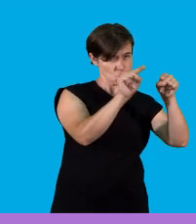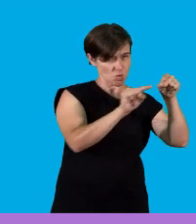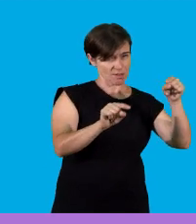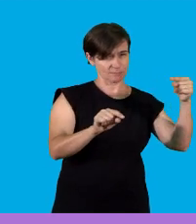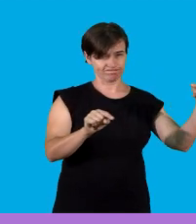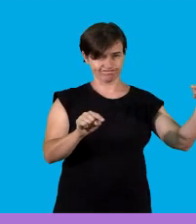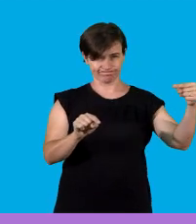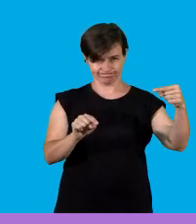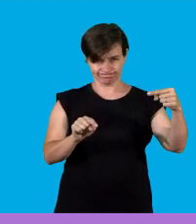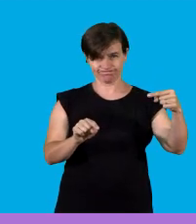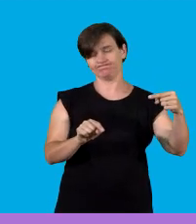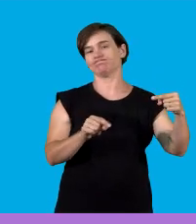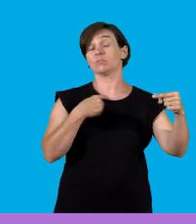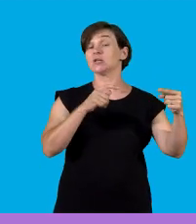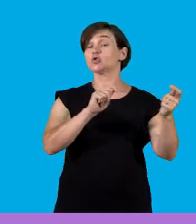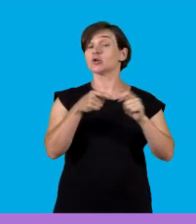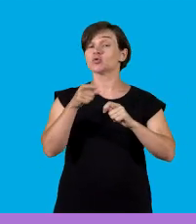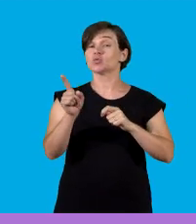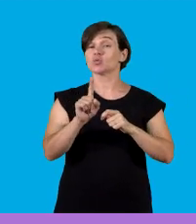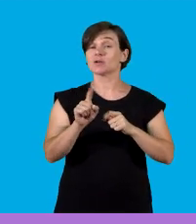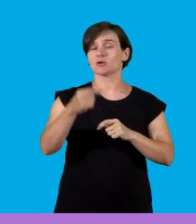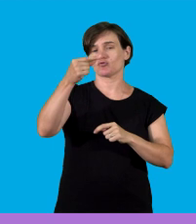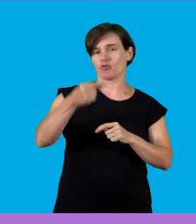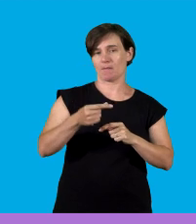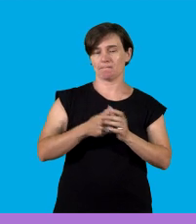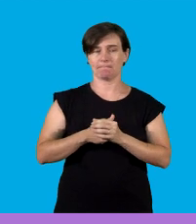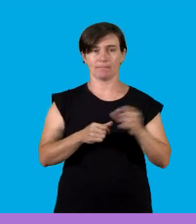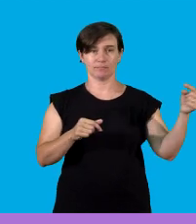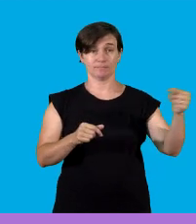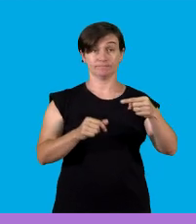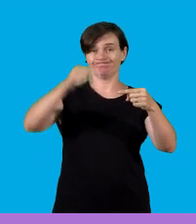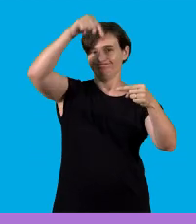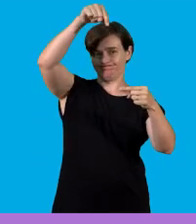Converting from ounce, and it's 24 of them, and I must convert that to grams.